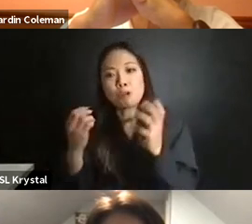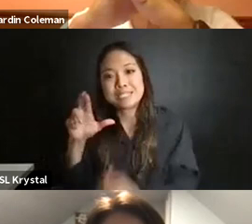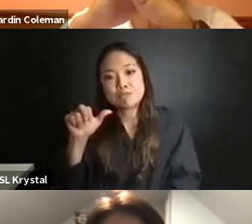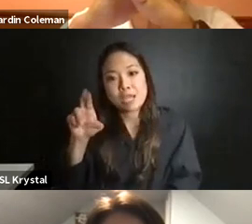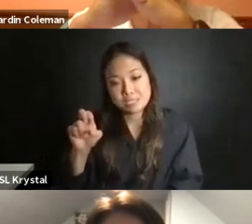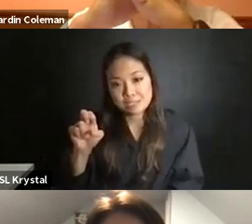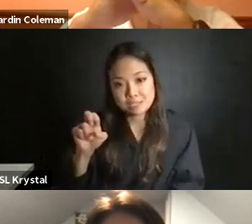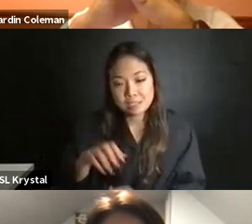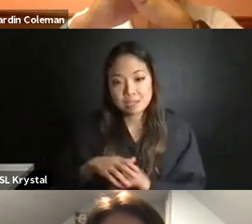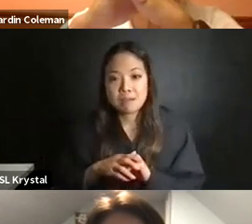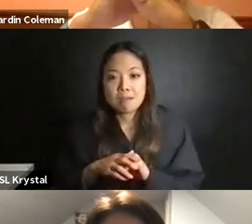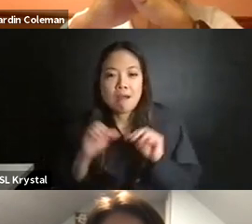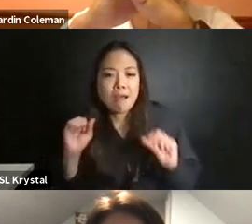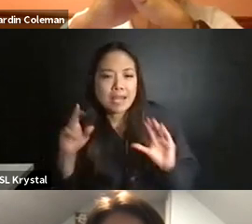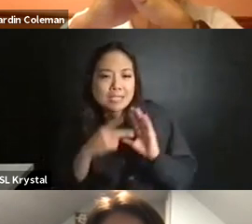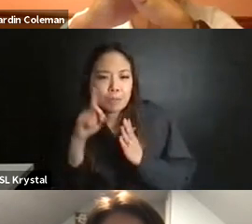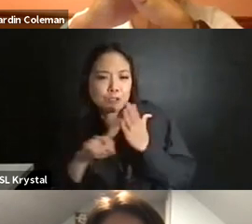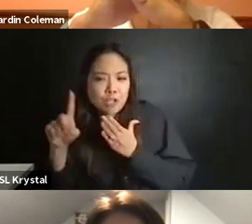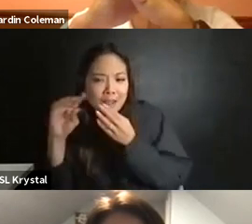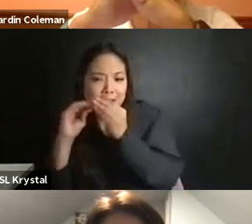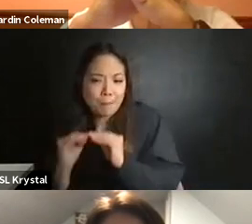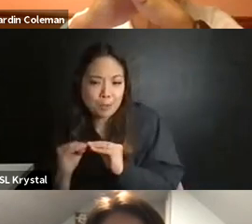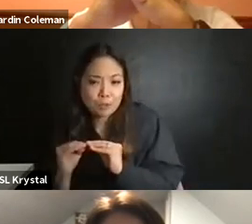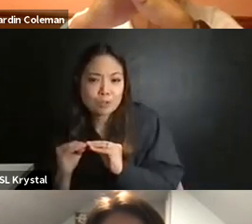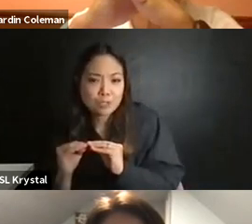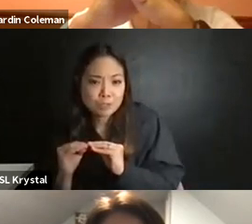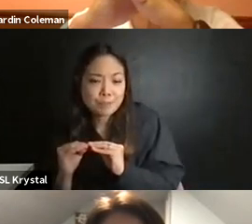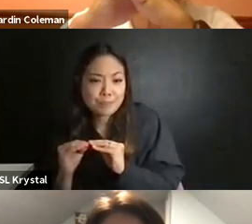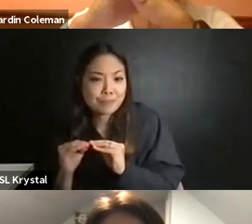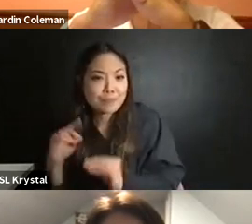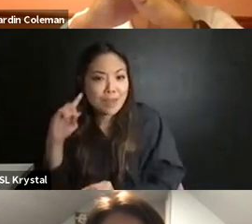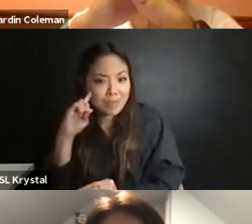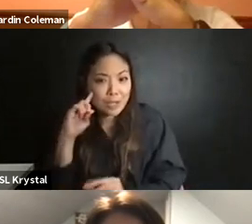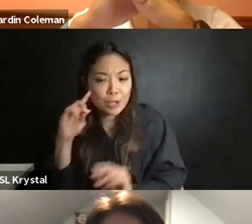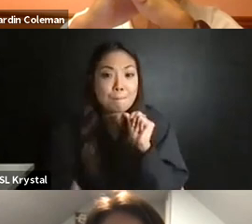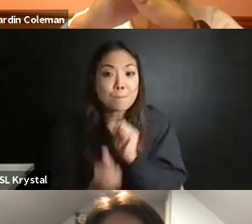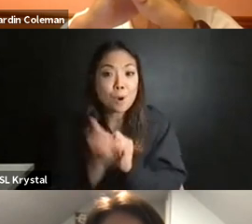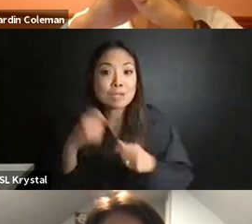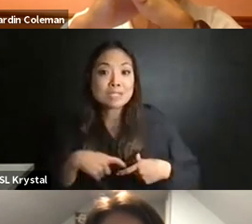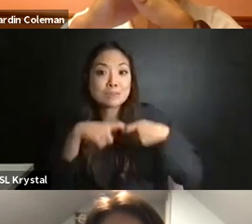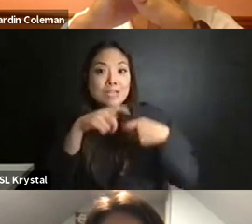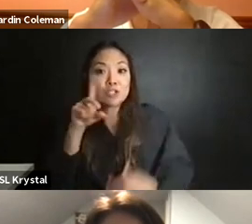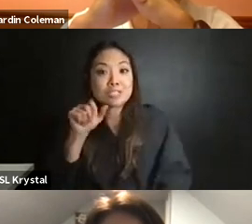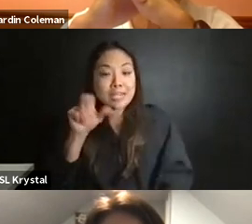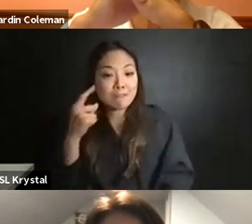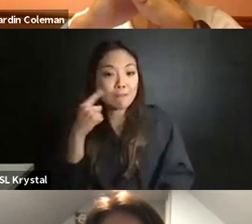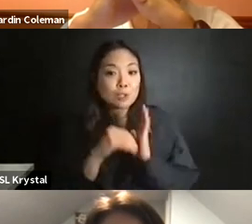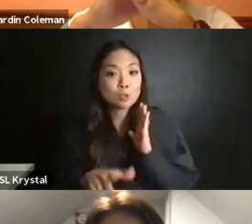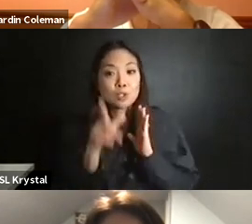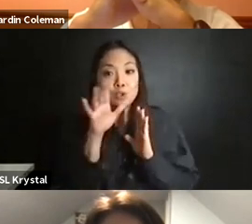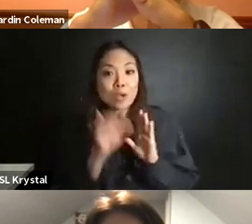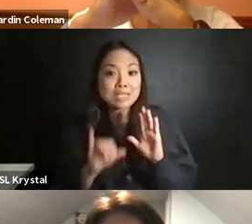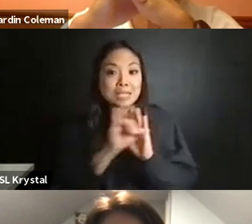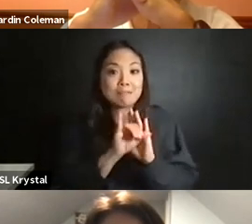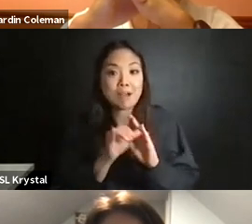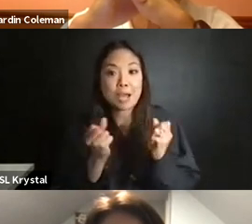i can i can double check the numbers but i believe um most of the suspension data for multi-race students is actually suppressed